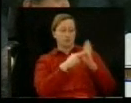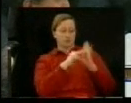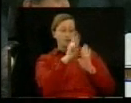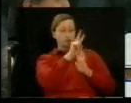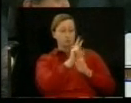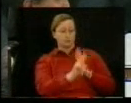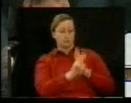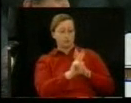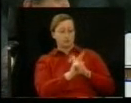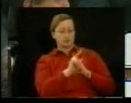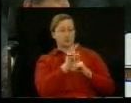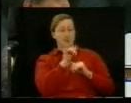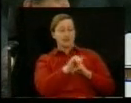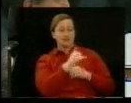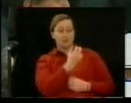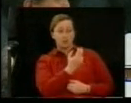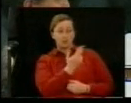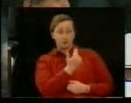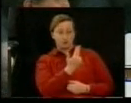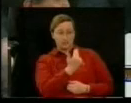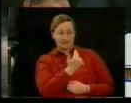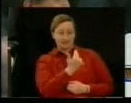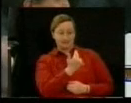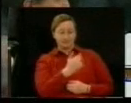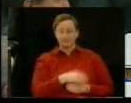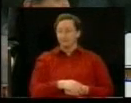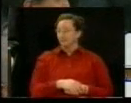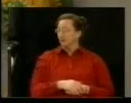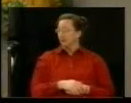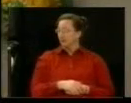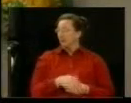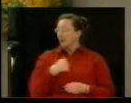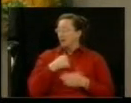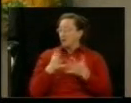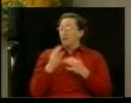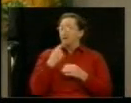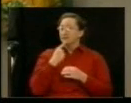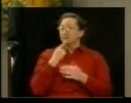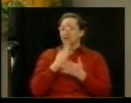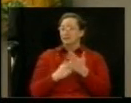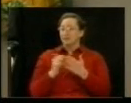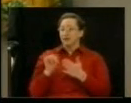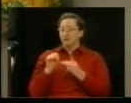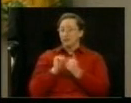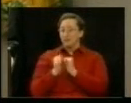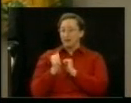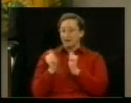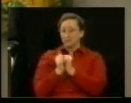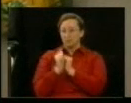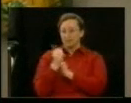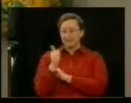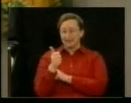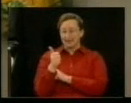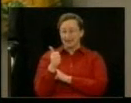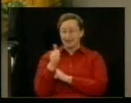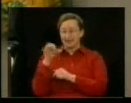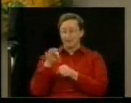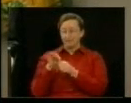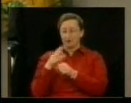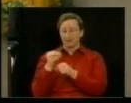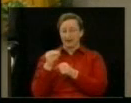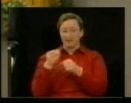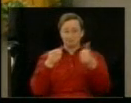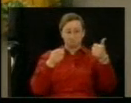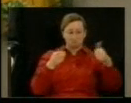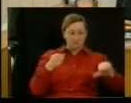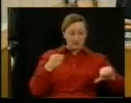would be 13. Well, no, let me say this, Mr. Law Director. If we pass it with 10 votes and we send it to them and they turn us down because we only